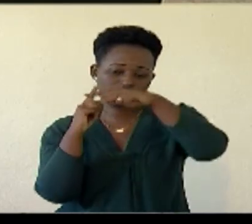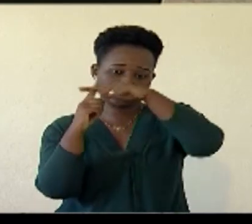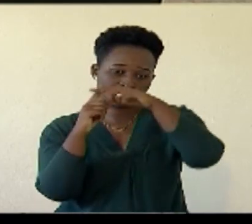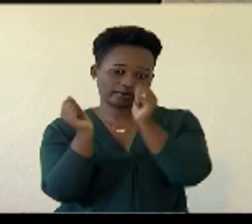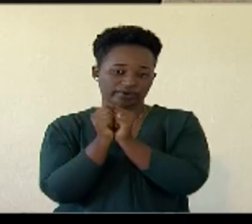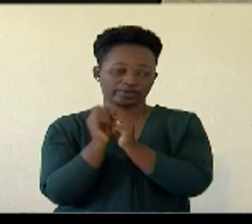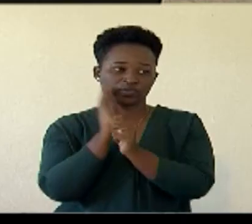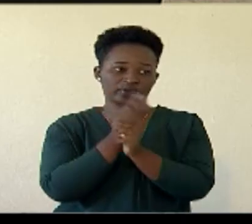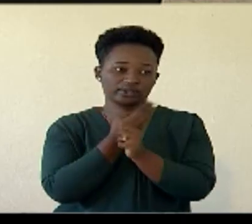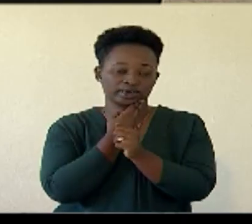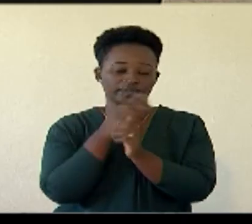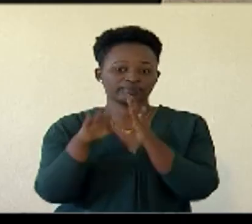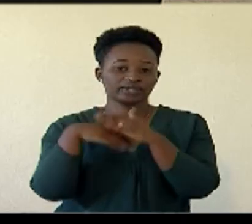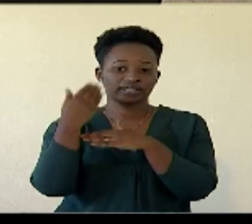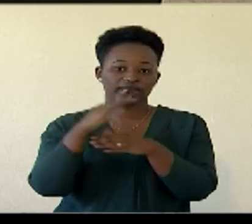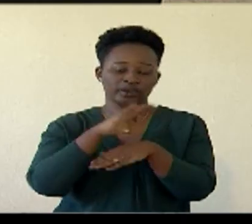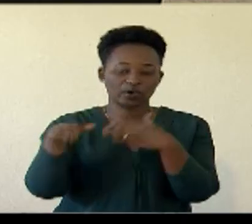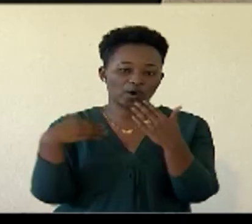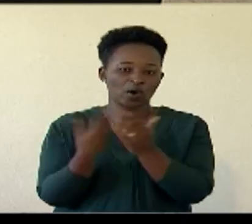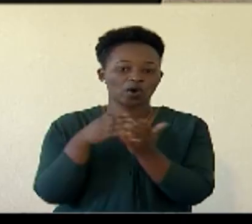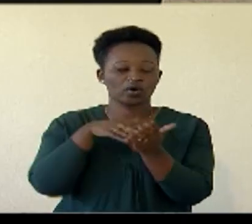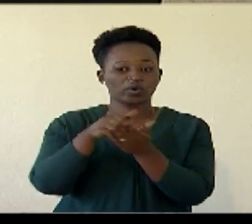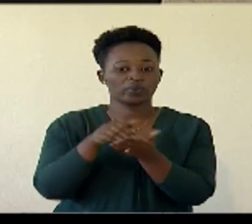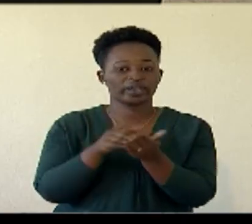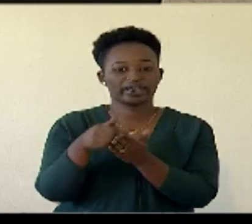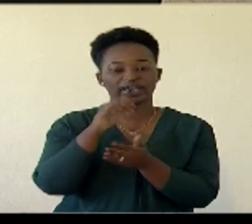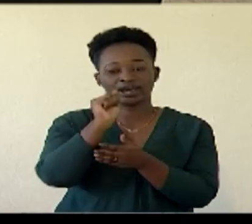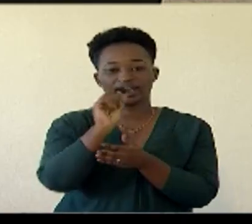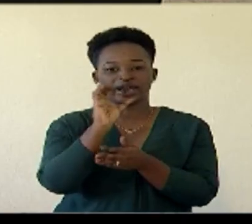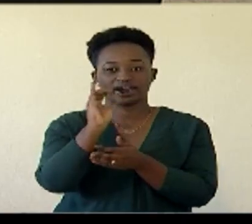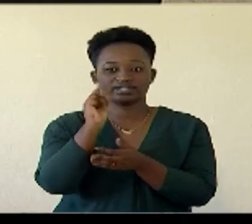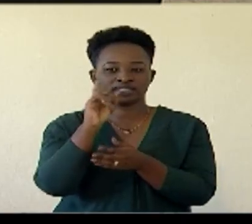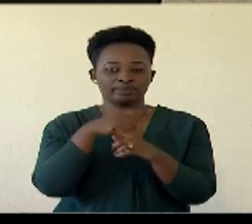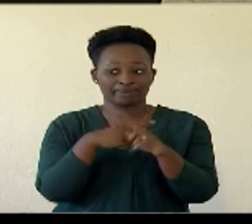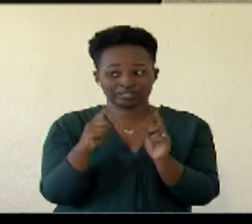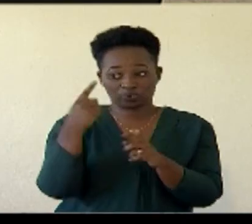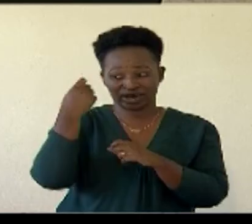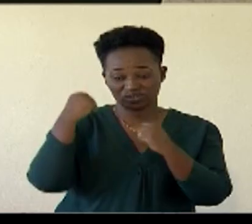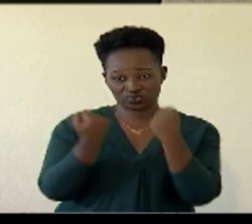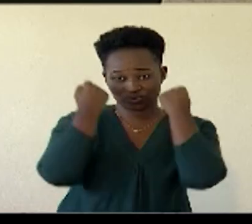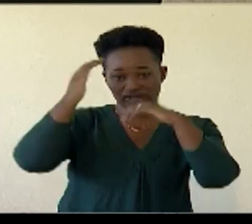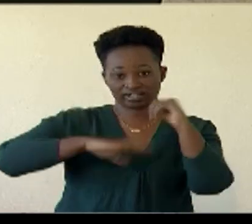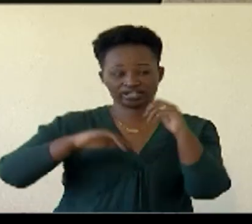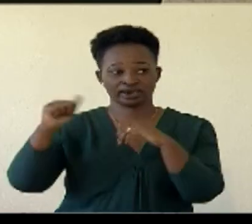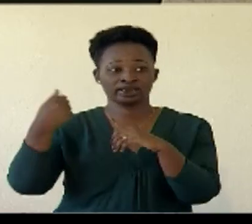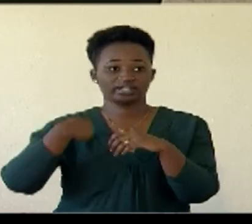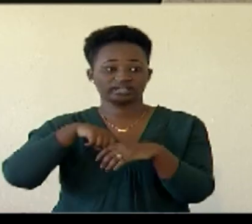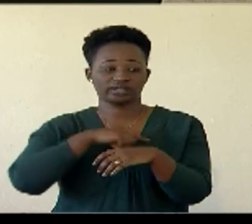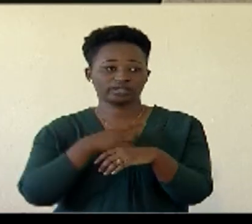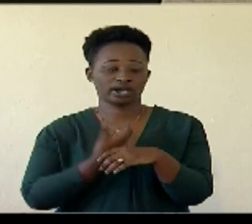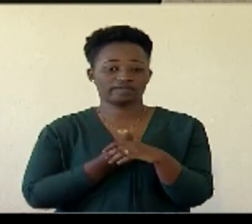ionize partially. They are all weak acids, but one is more stronger than the other. So we'll have